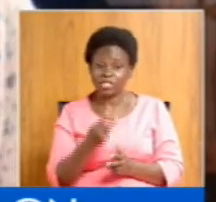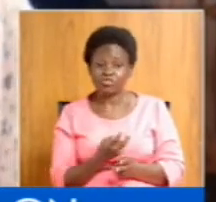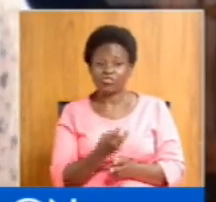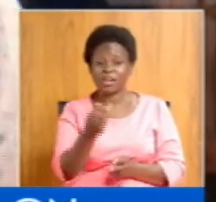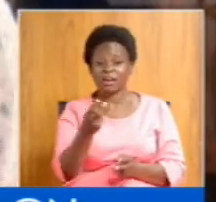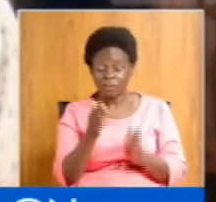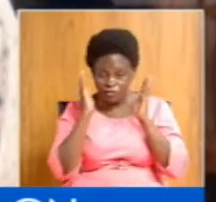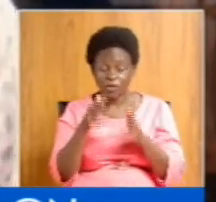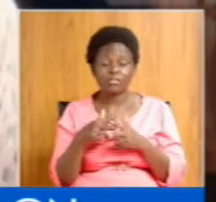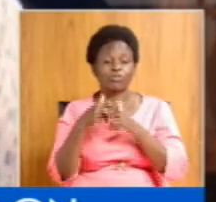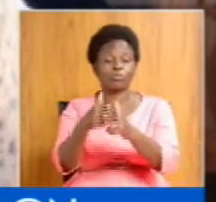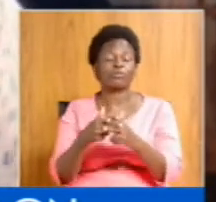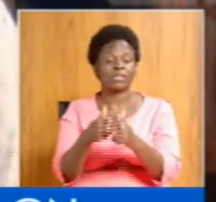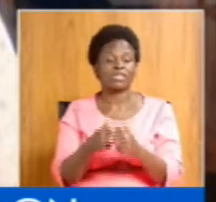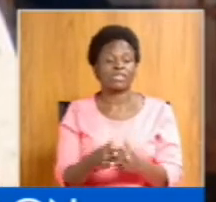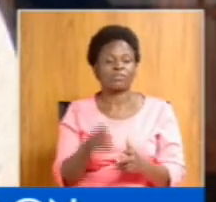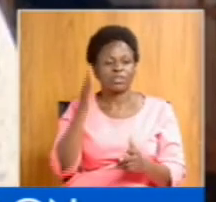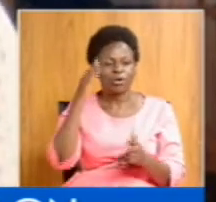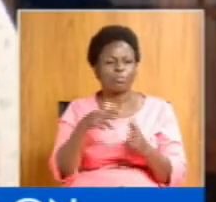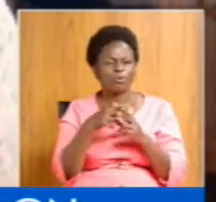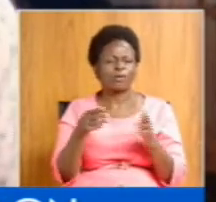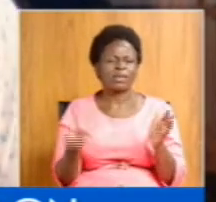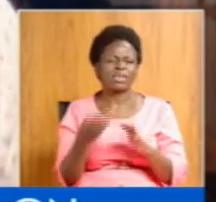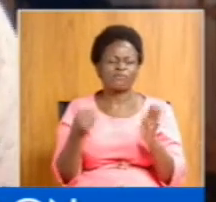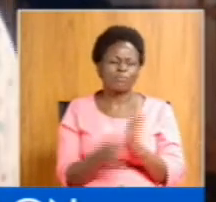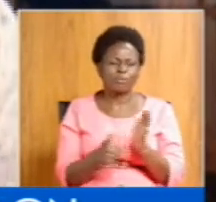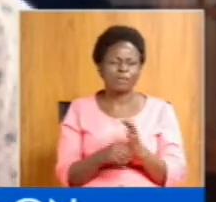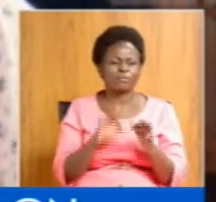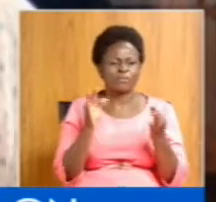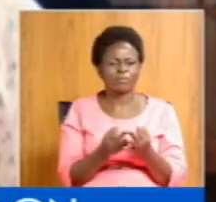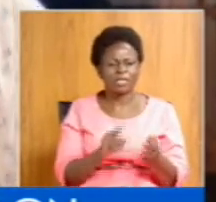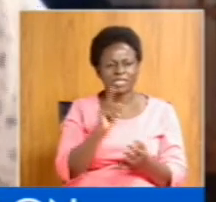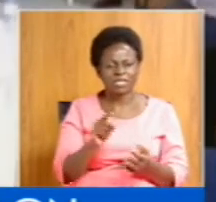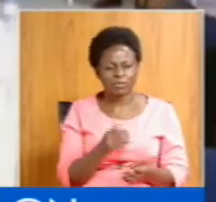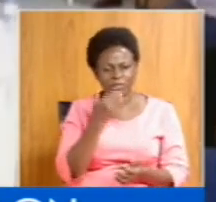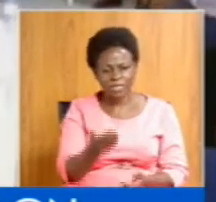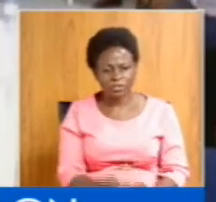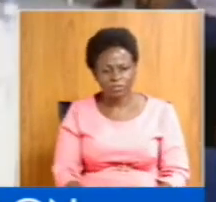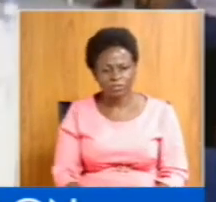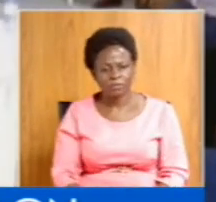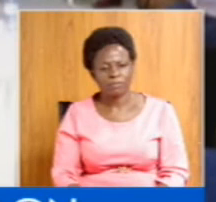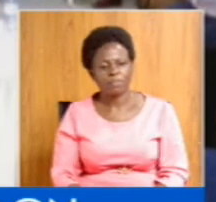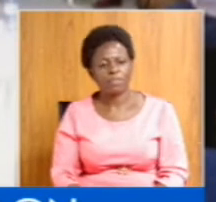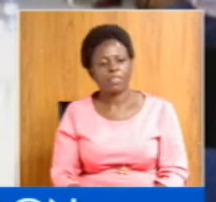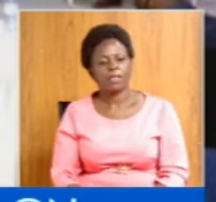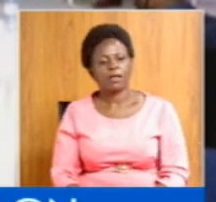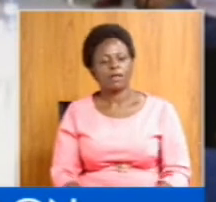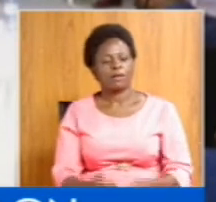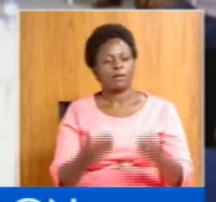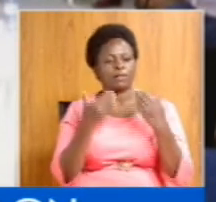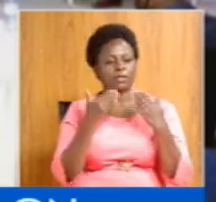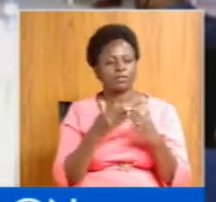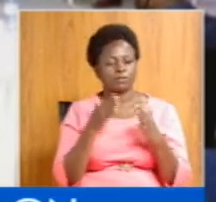focusing on borrowing yet we know borrowing endangers even a family or a nation just a question thank you all right thank you so much